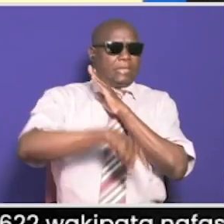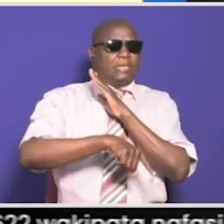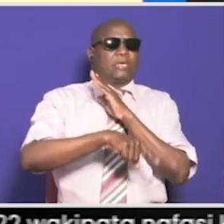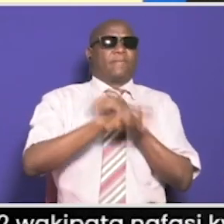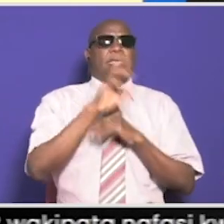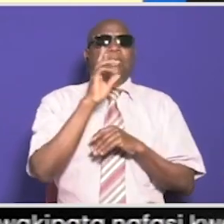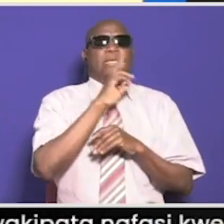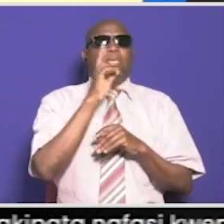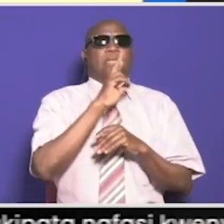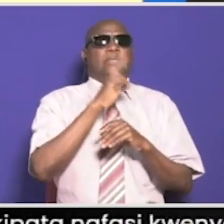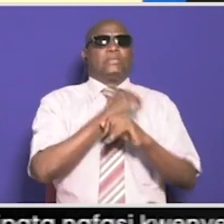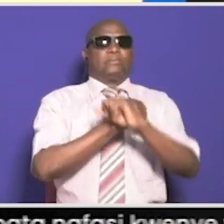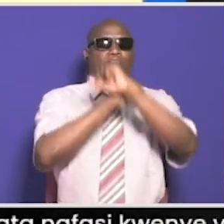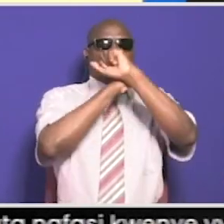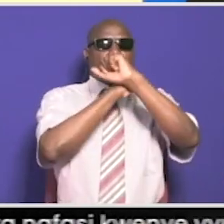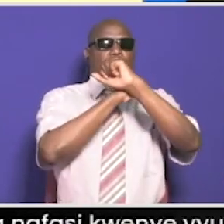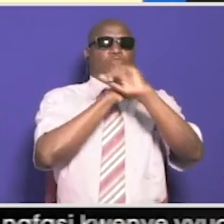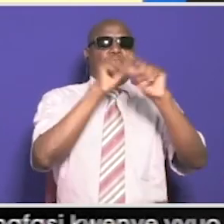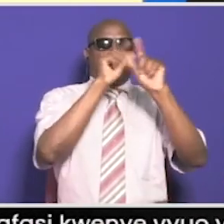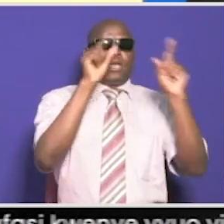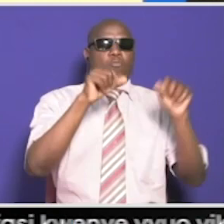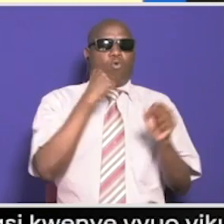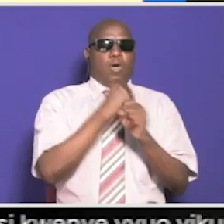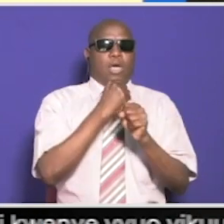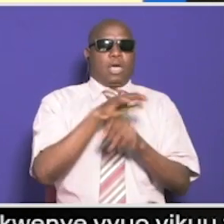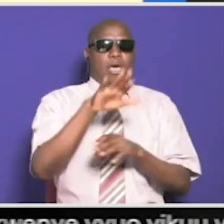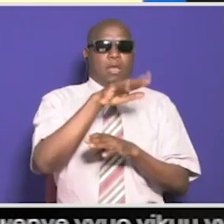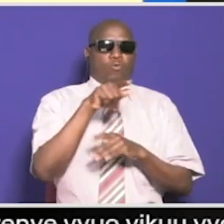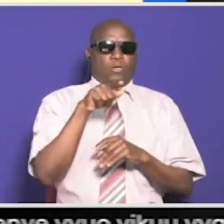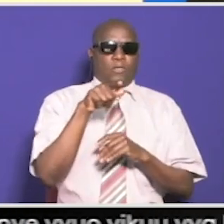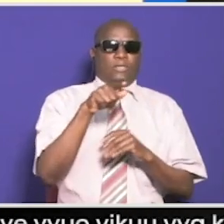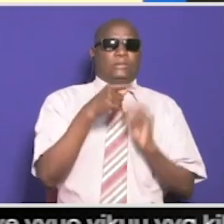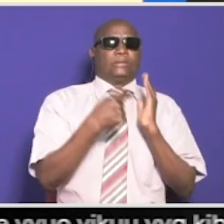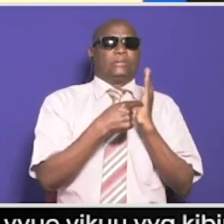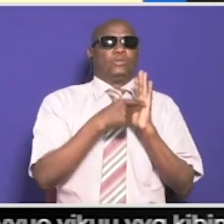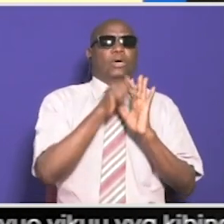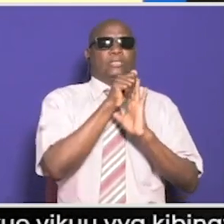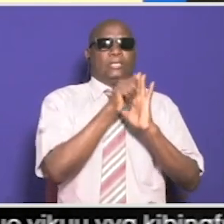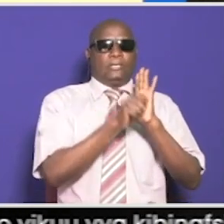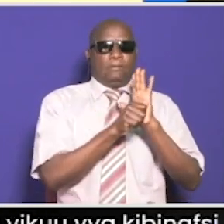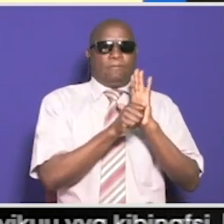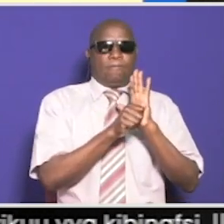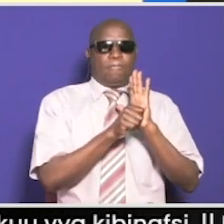mitigation framework around our digitalization agenda. So we are going the